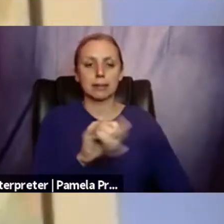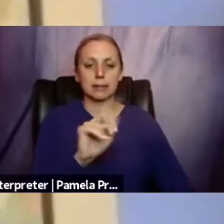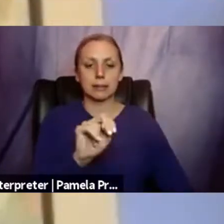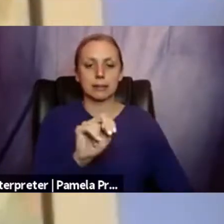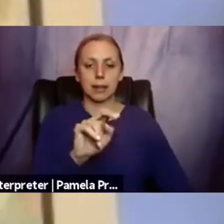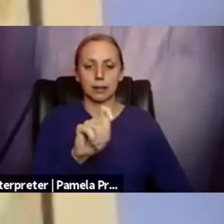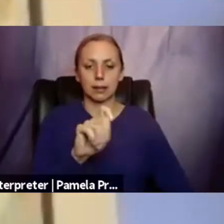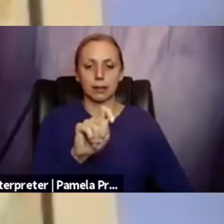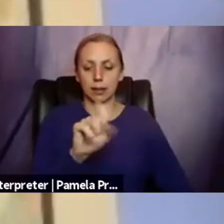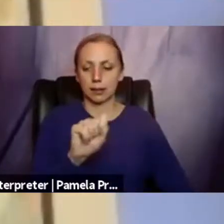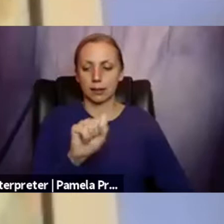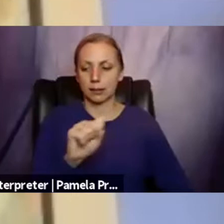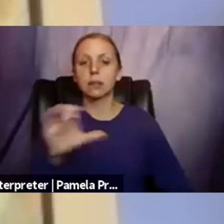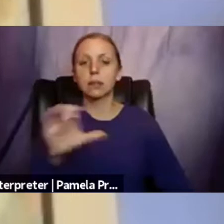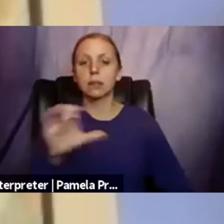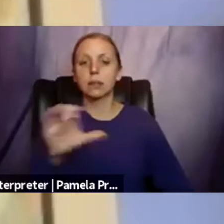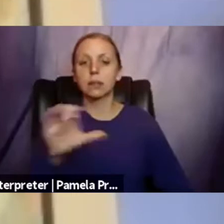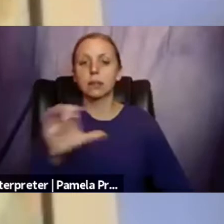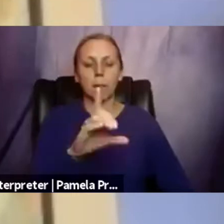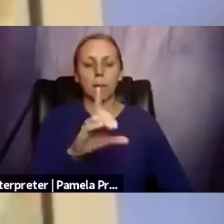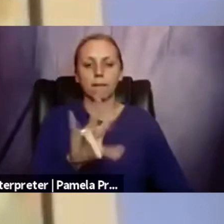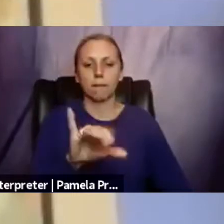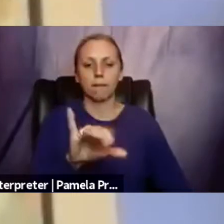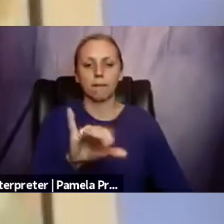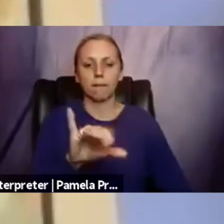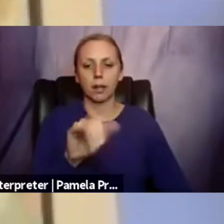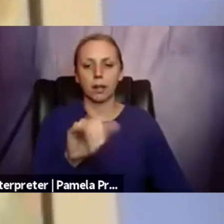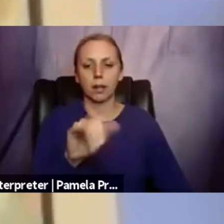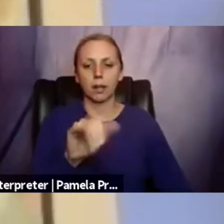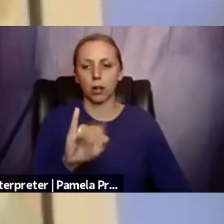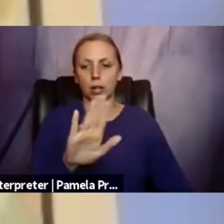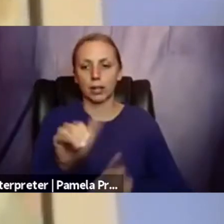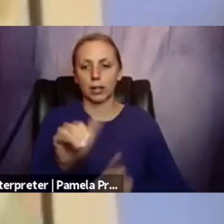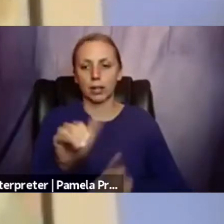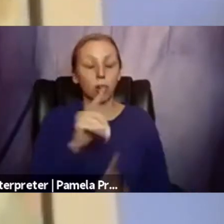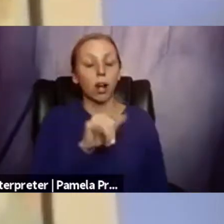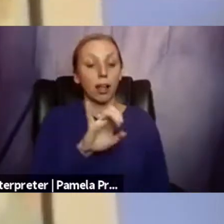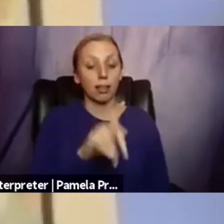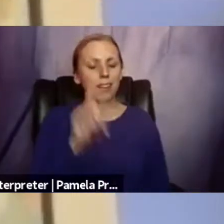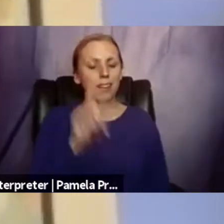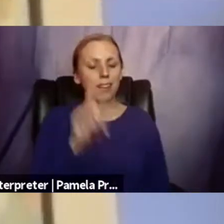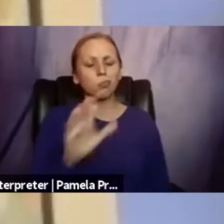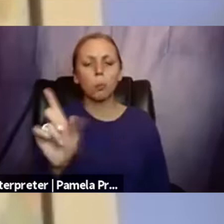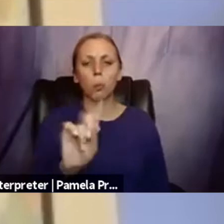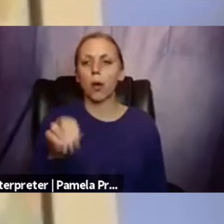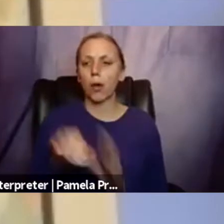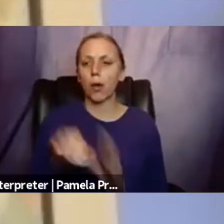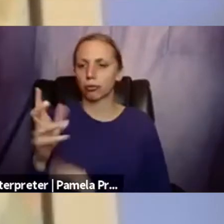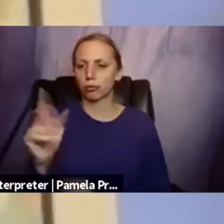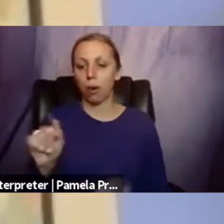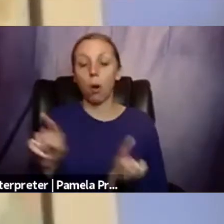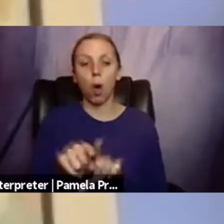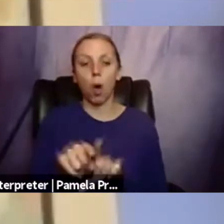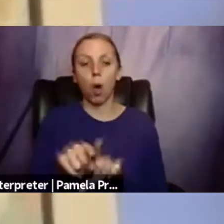captioning services provided by the Viscardi Center. A link to the closed captioning is available in the chat, and they can also be toggled